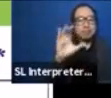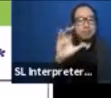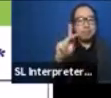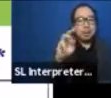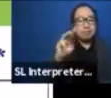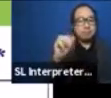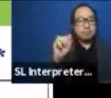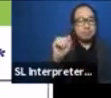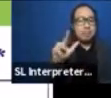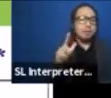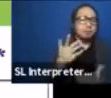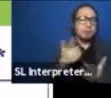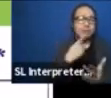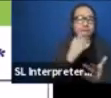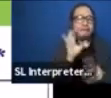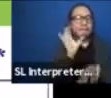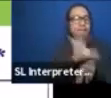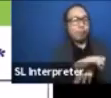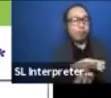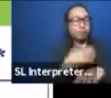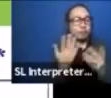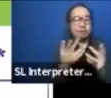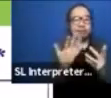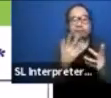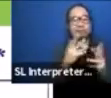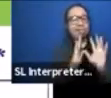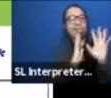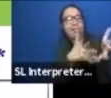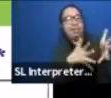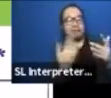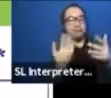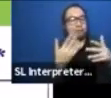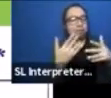will leave her, or he will leave her, and so forth.